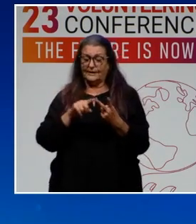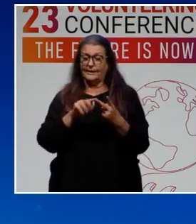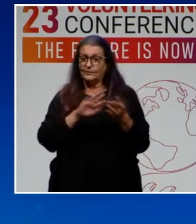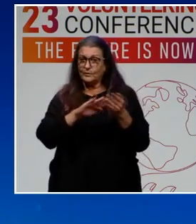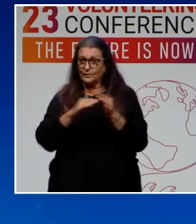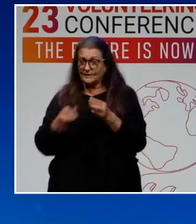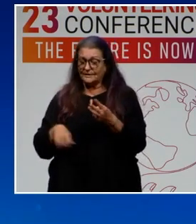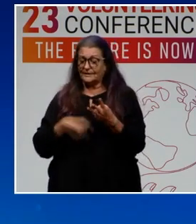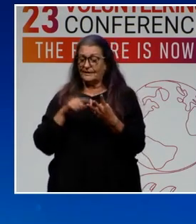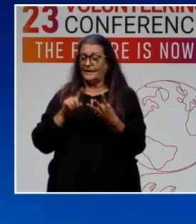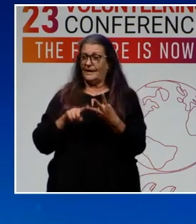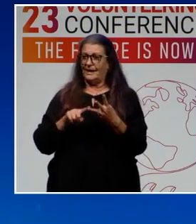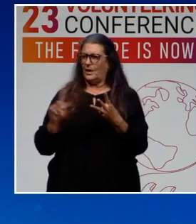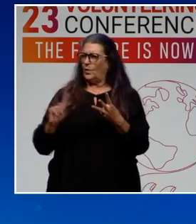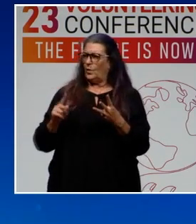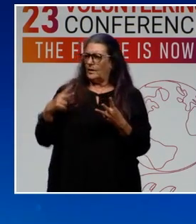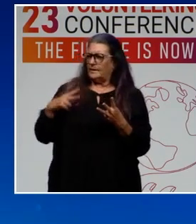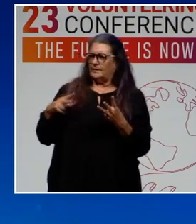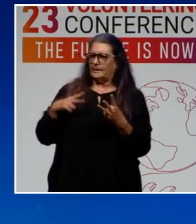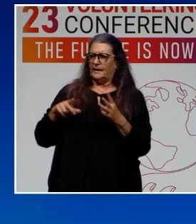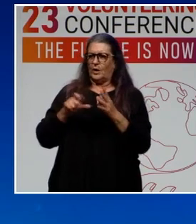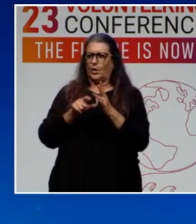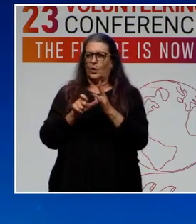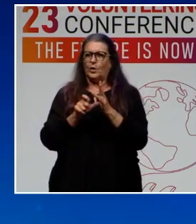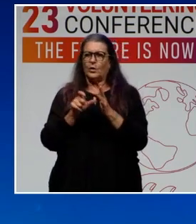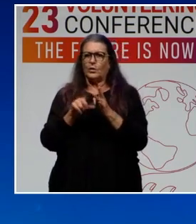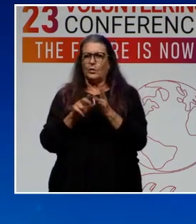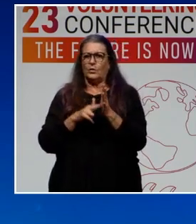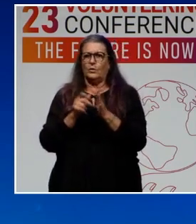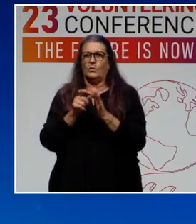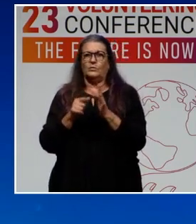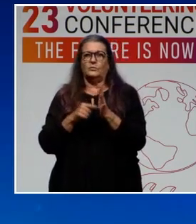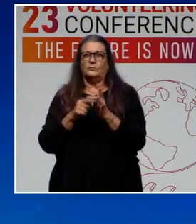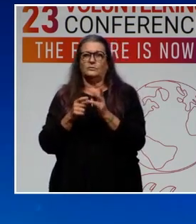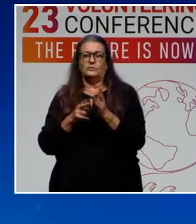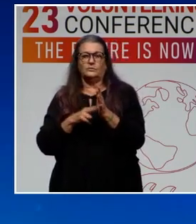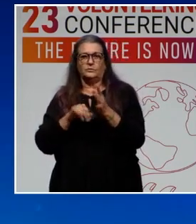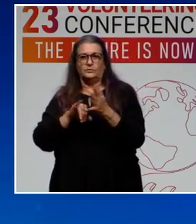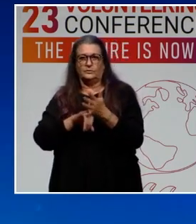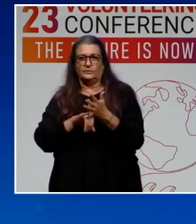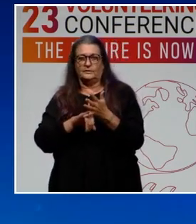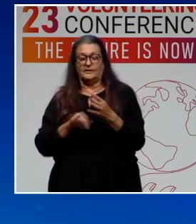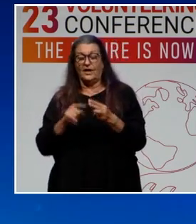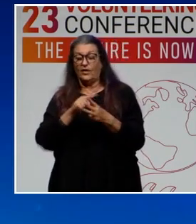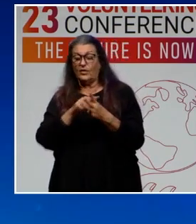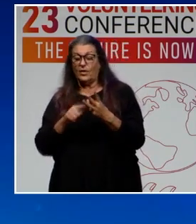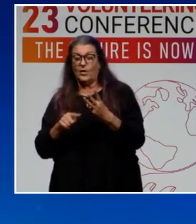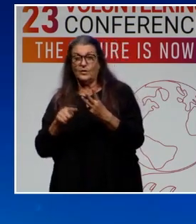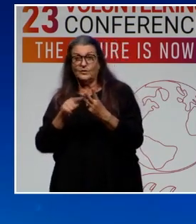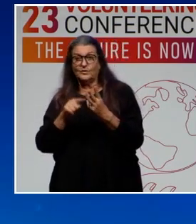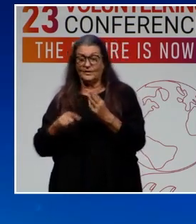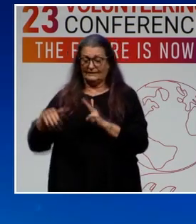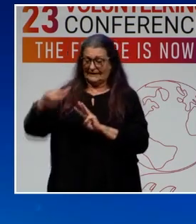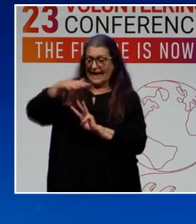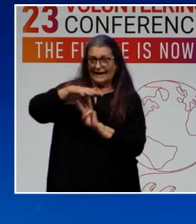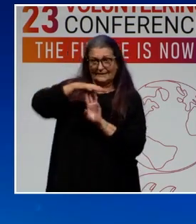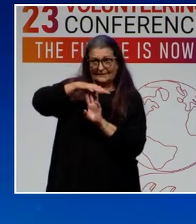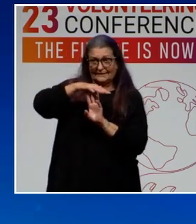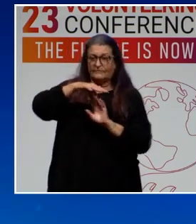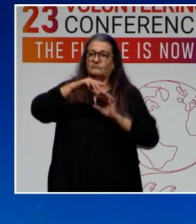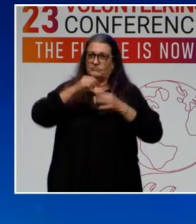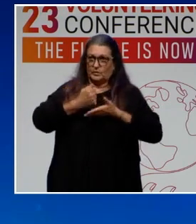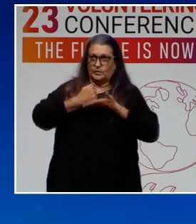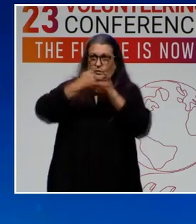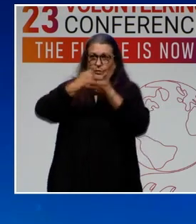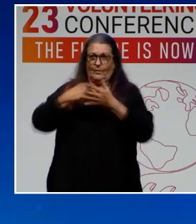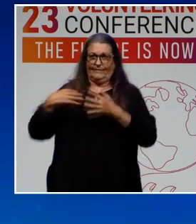three focus areas are informed by some key objectives that run consistently throughout the strategy.